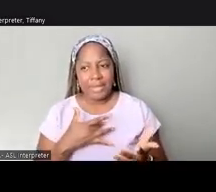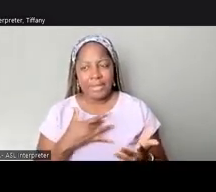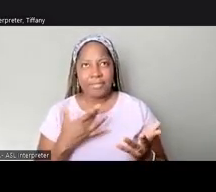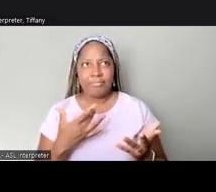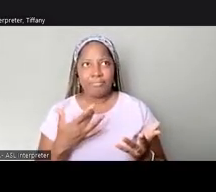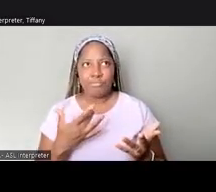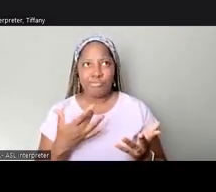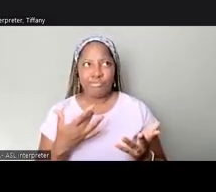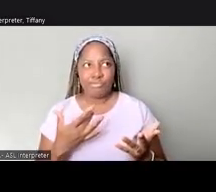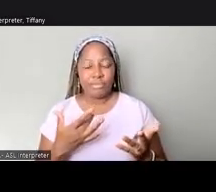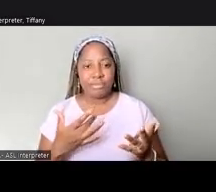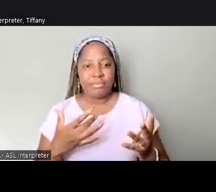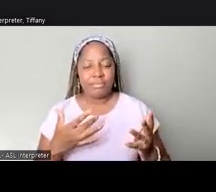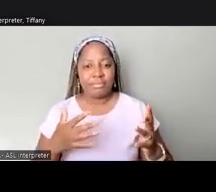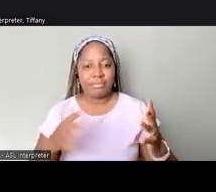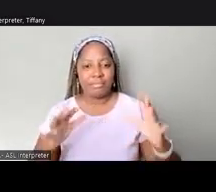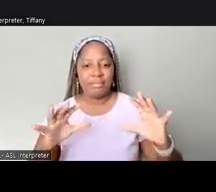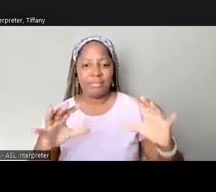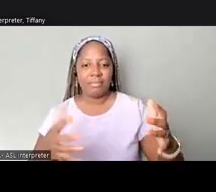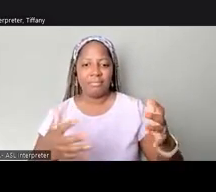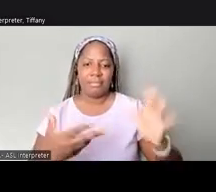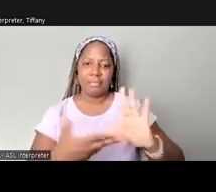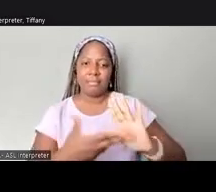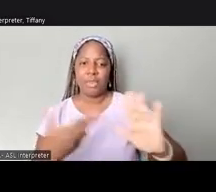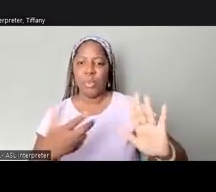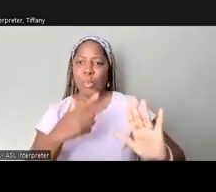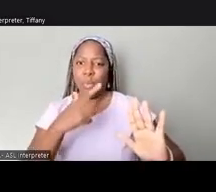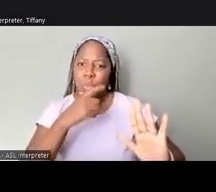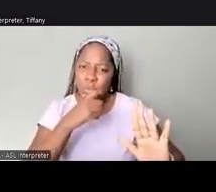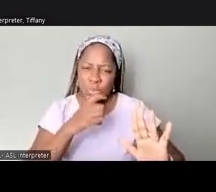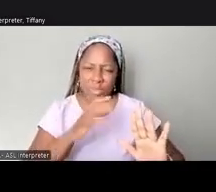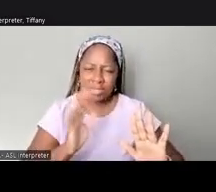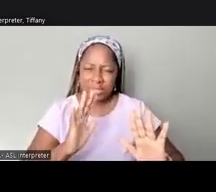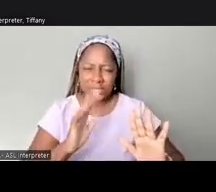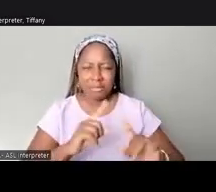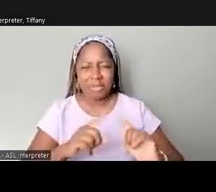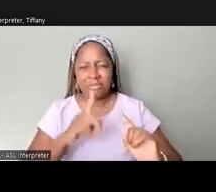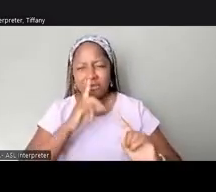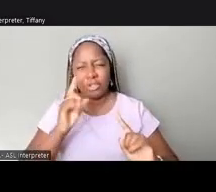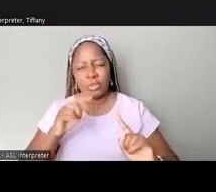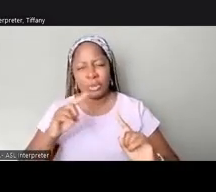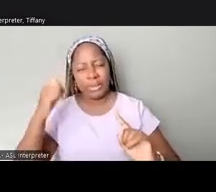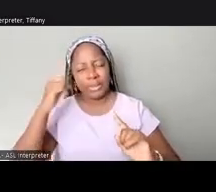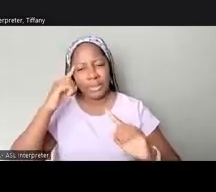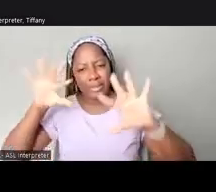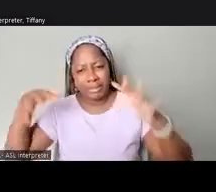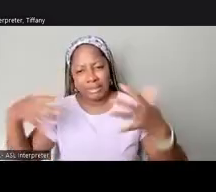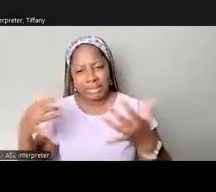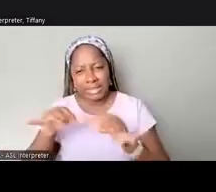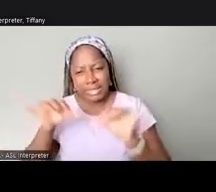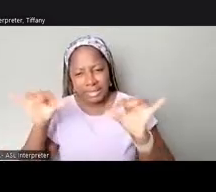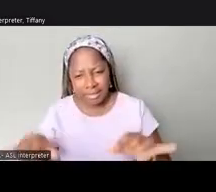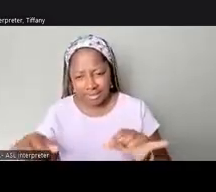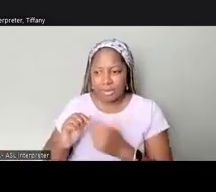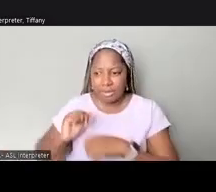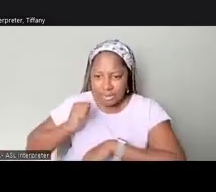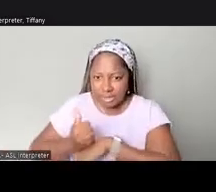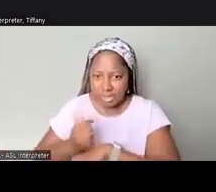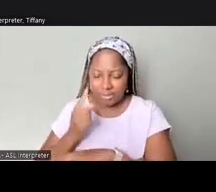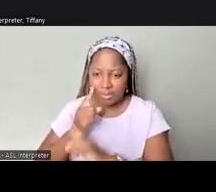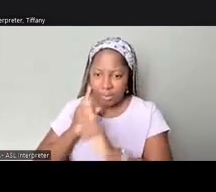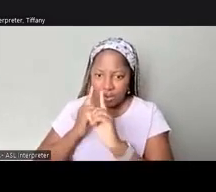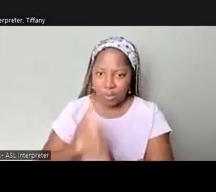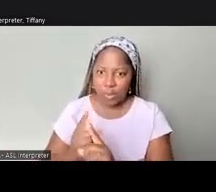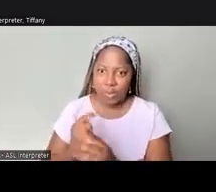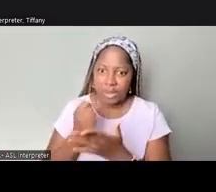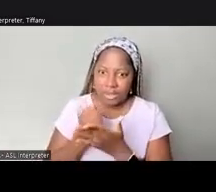how do we make the system so that it supports everyone from the beginning? How do we prevent violence? How do we prevent